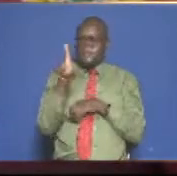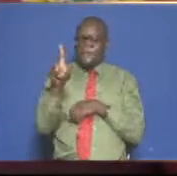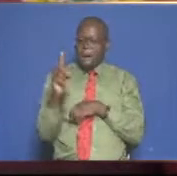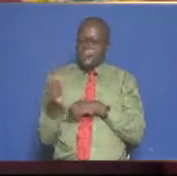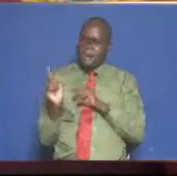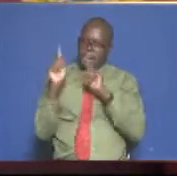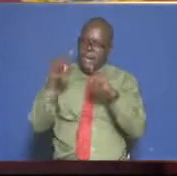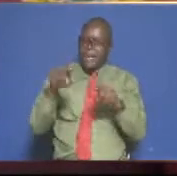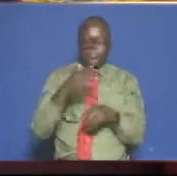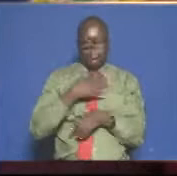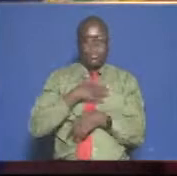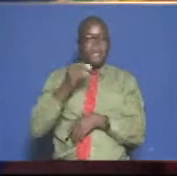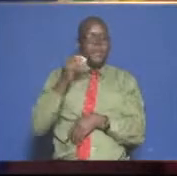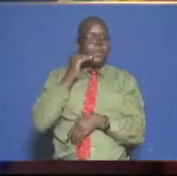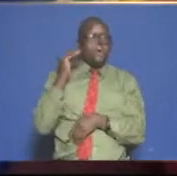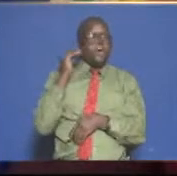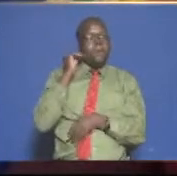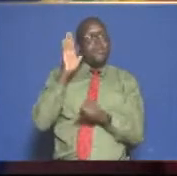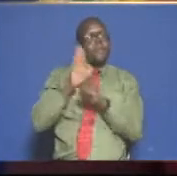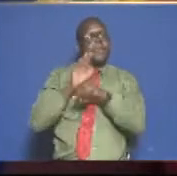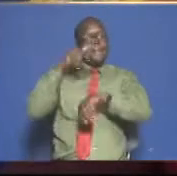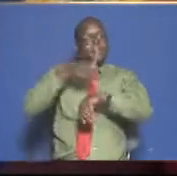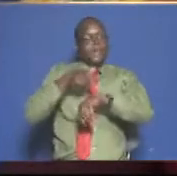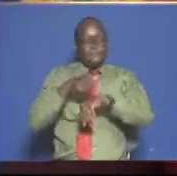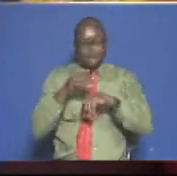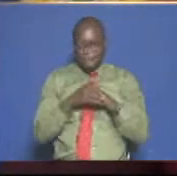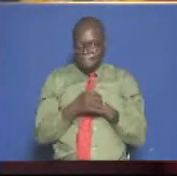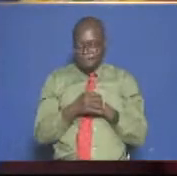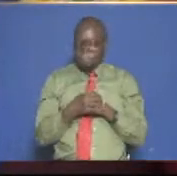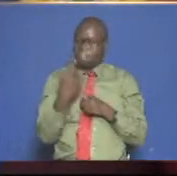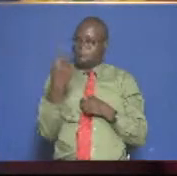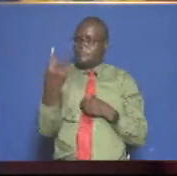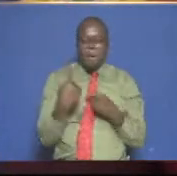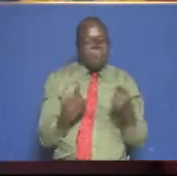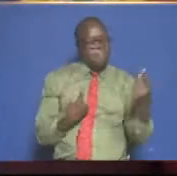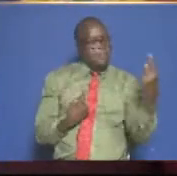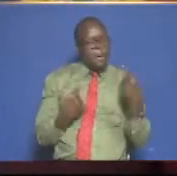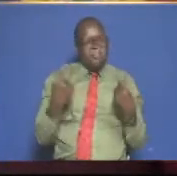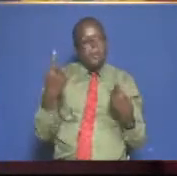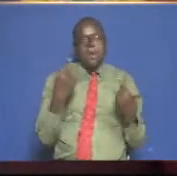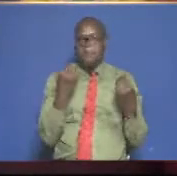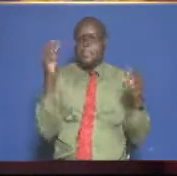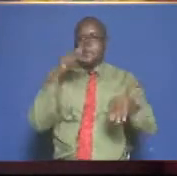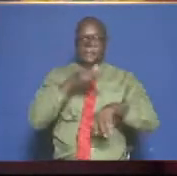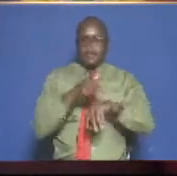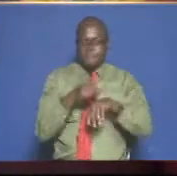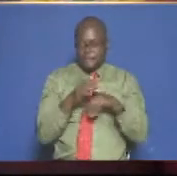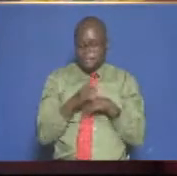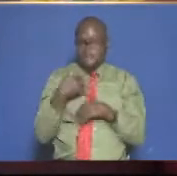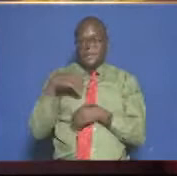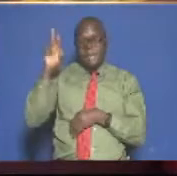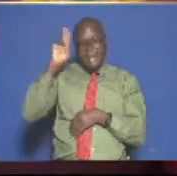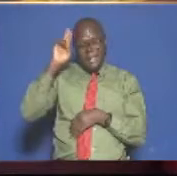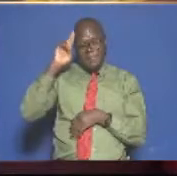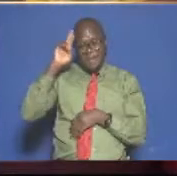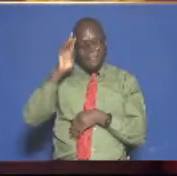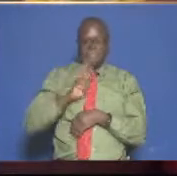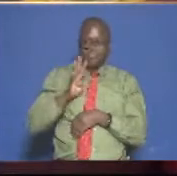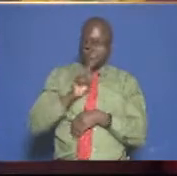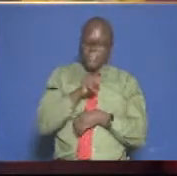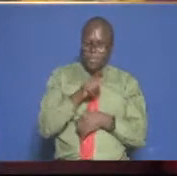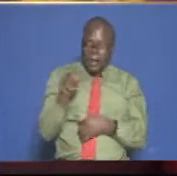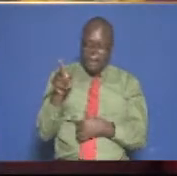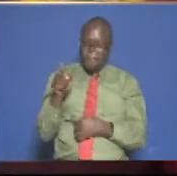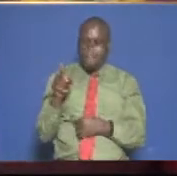constituency countless number of times. Countless number of times. I remember speaking to Jakoyo